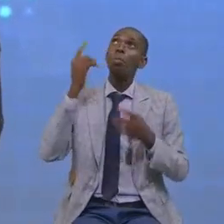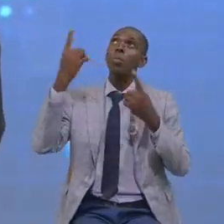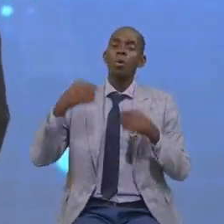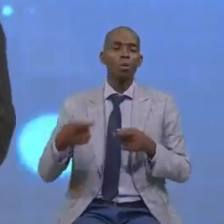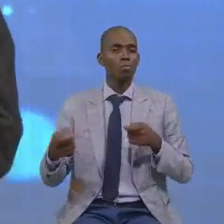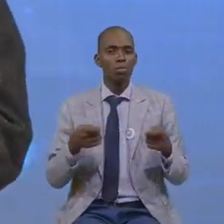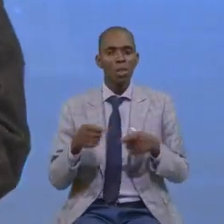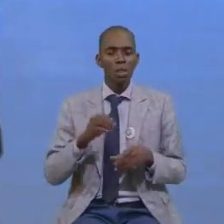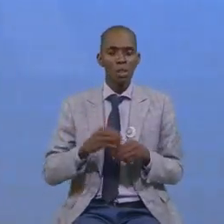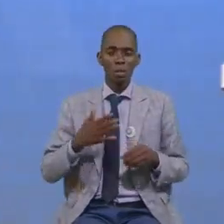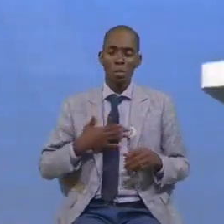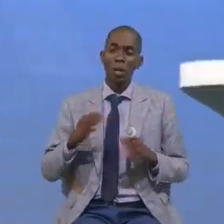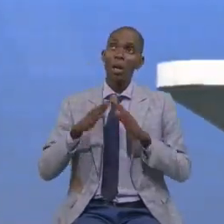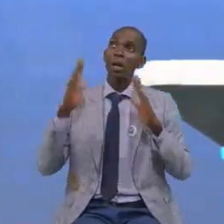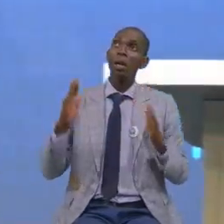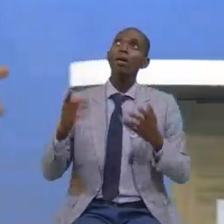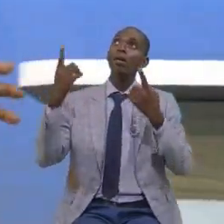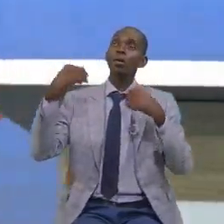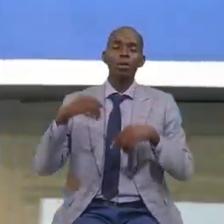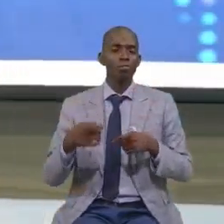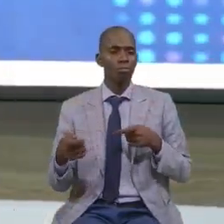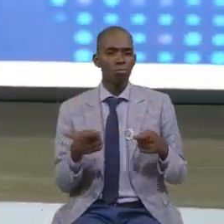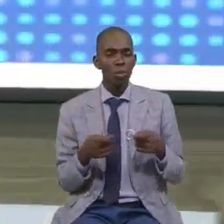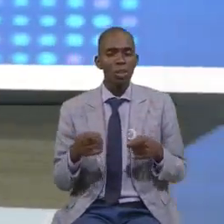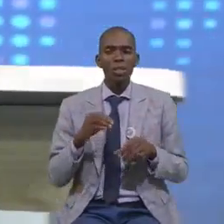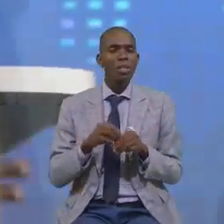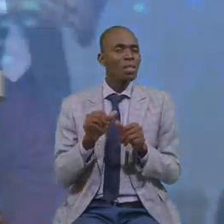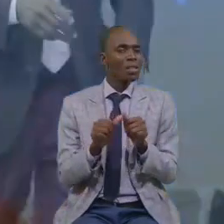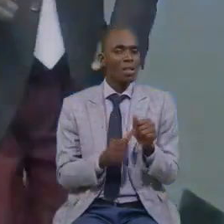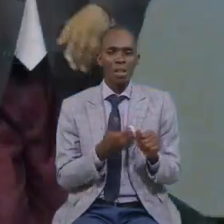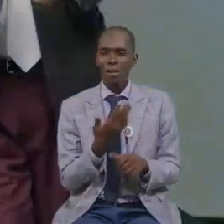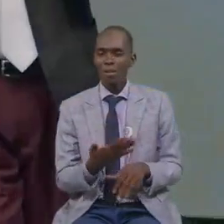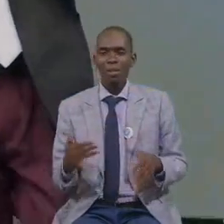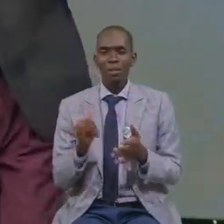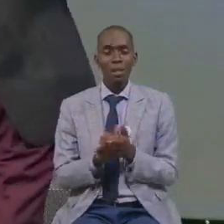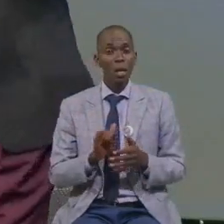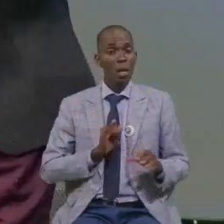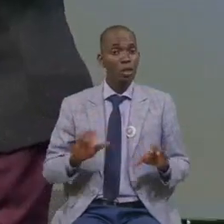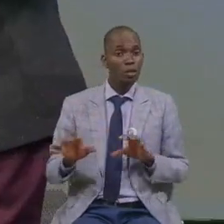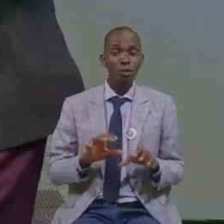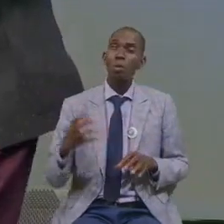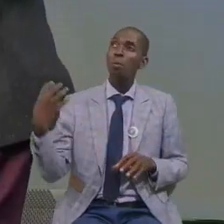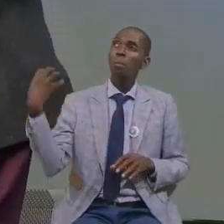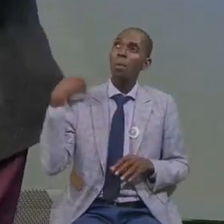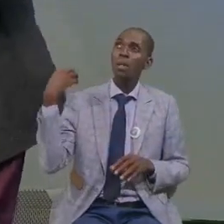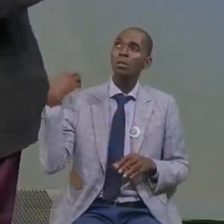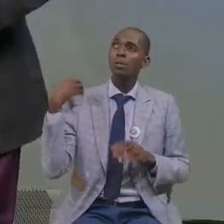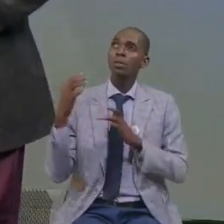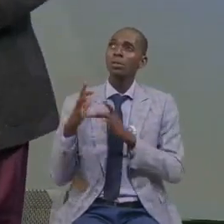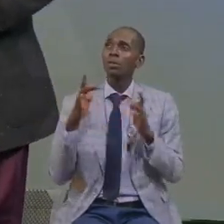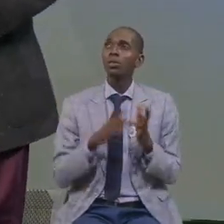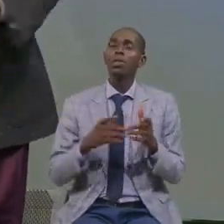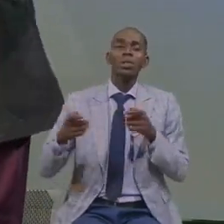my habitation, reign in everything that I do. Master Jesus,